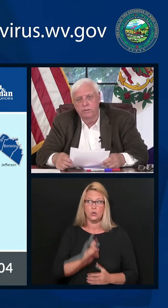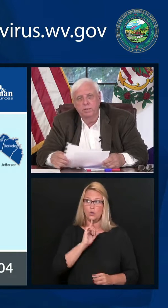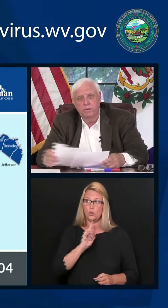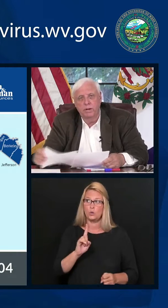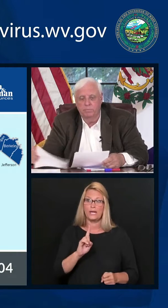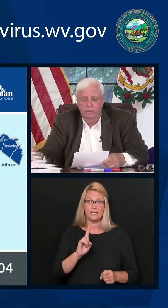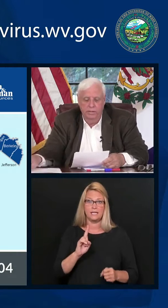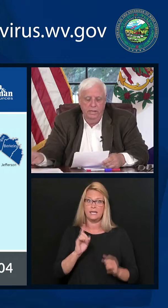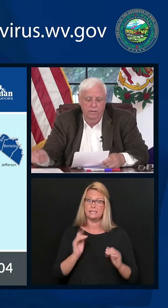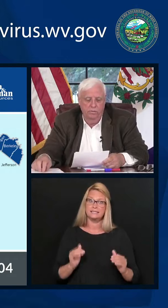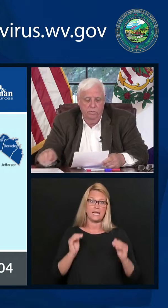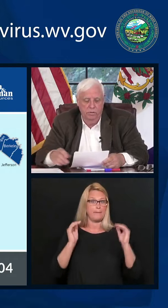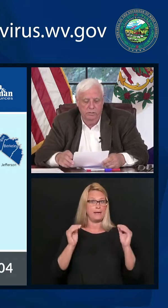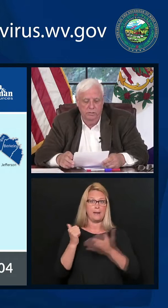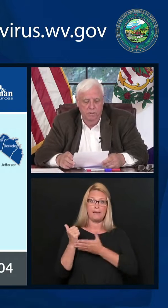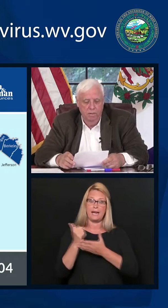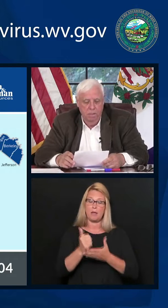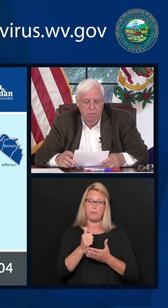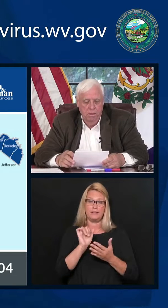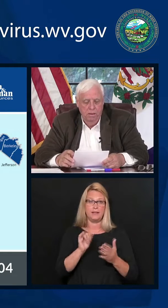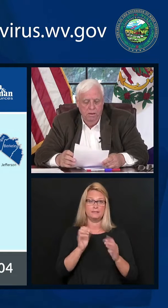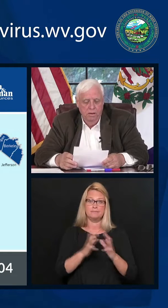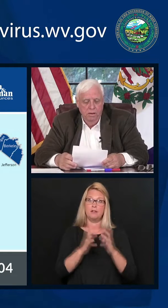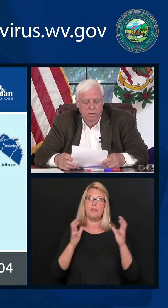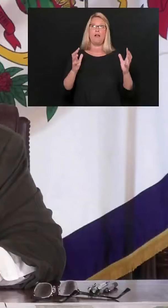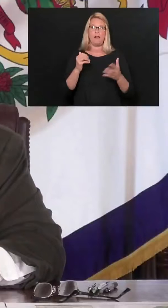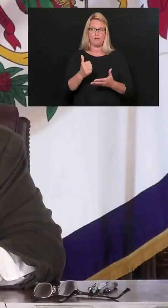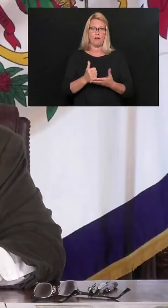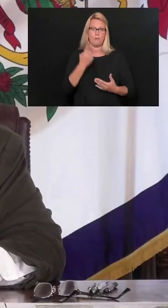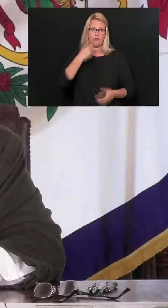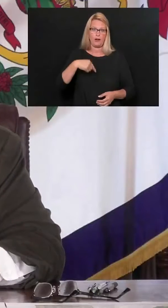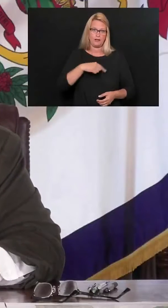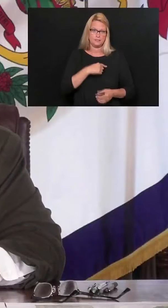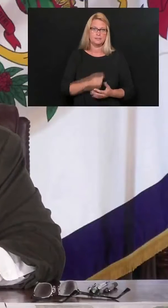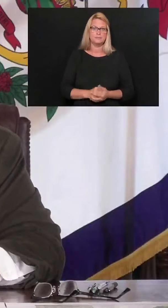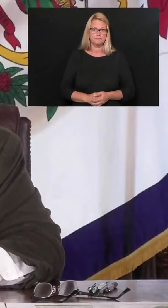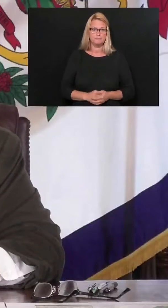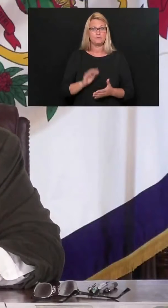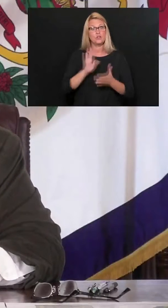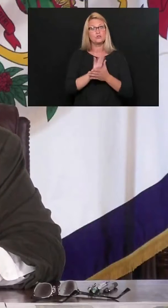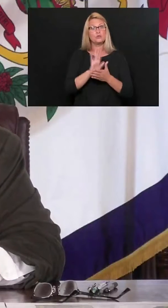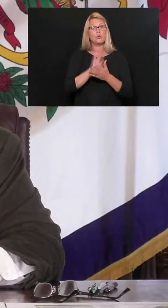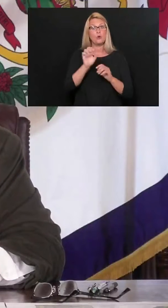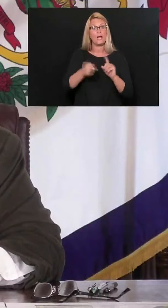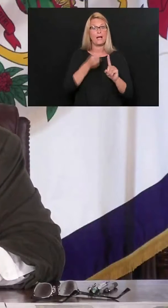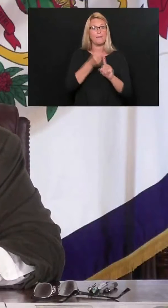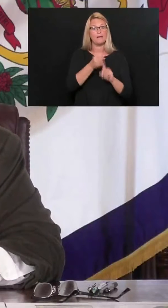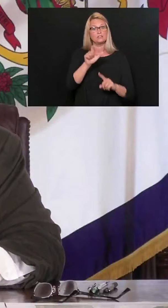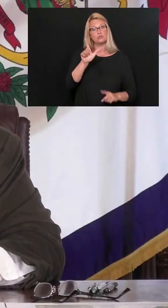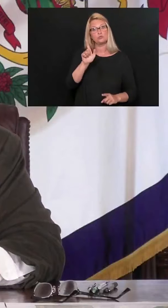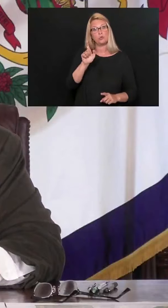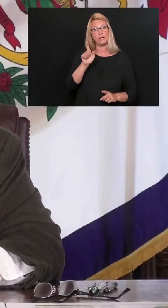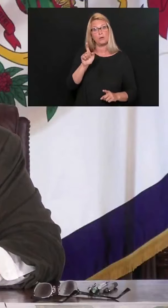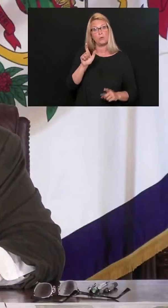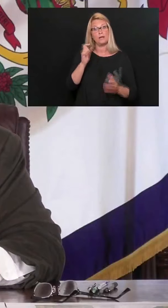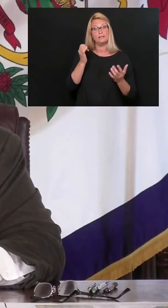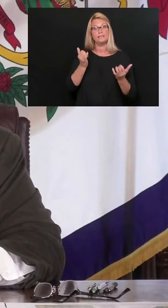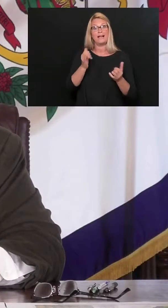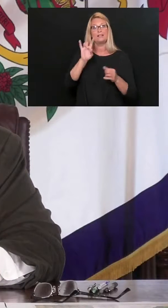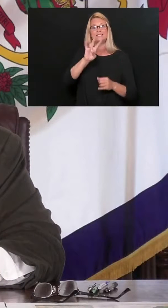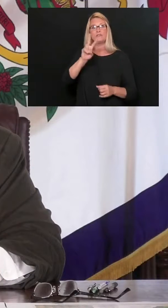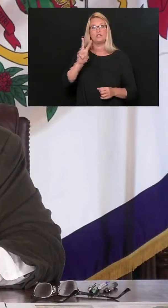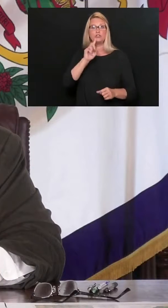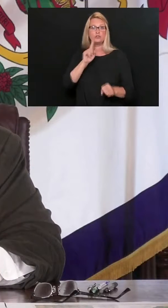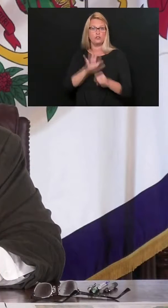people stepping up. And thank you so much. From our school outbreaks, we've had, we have 21 now. We have 72